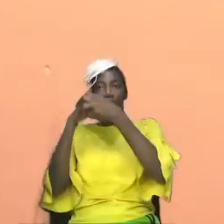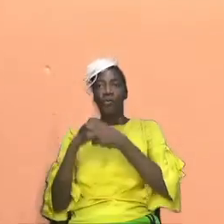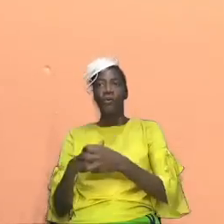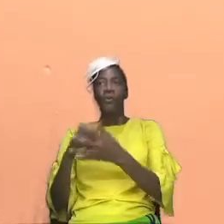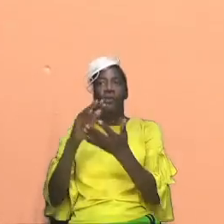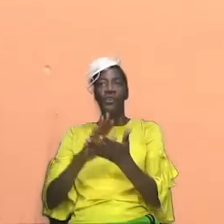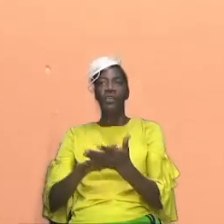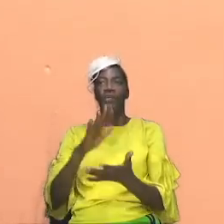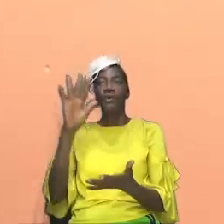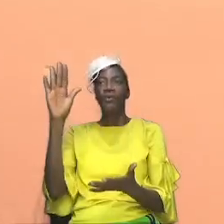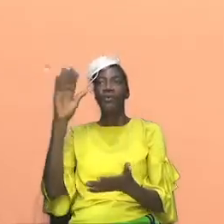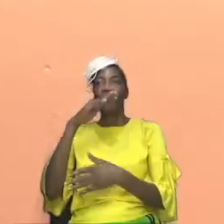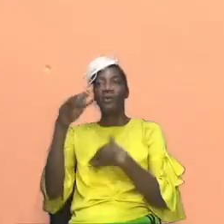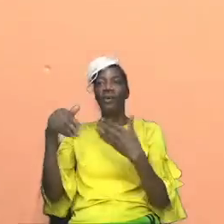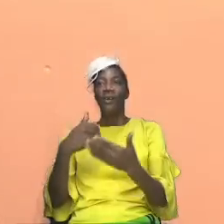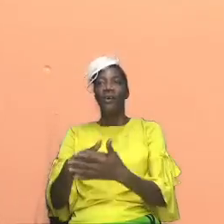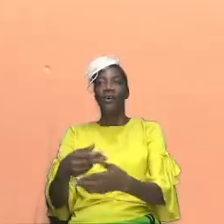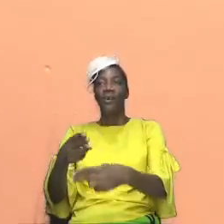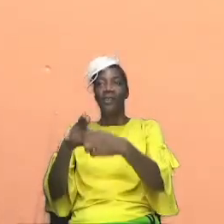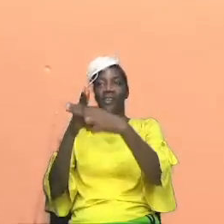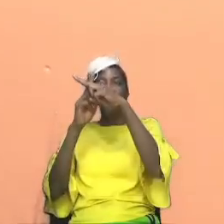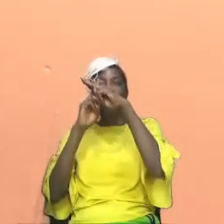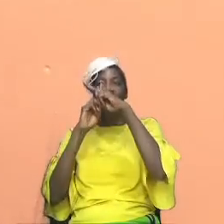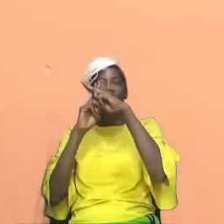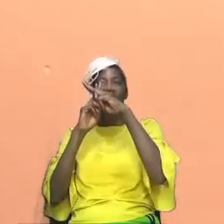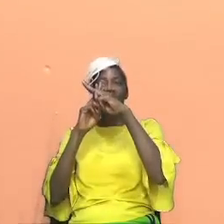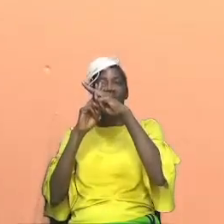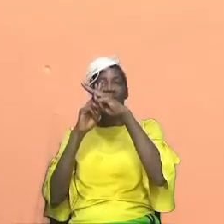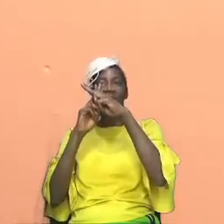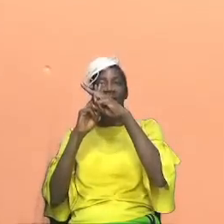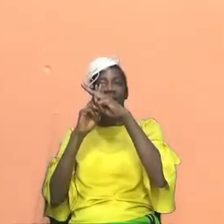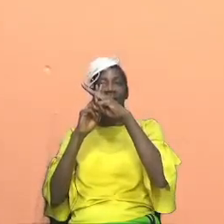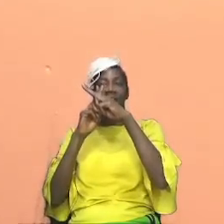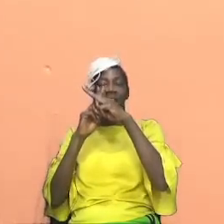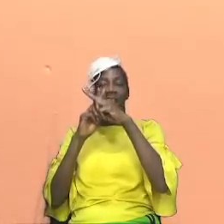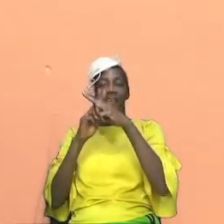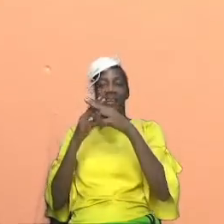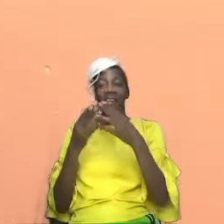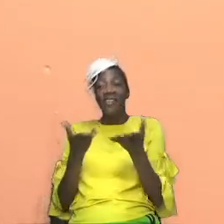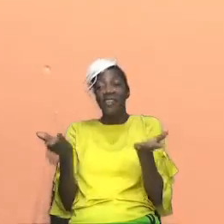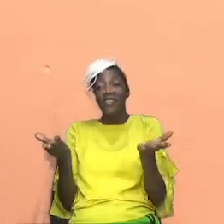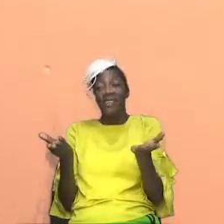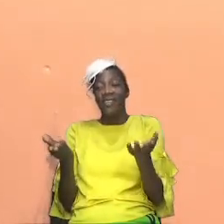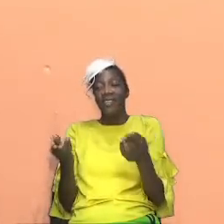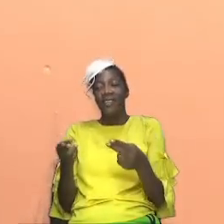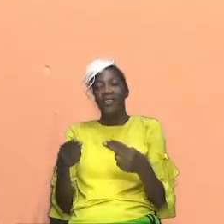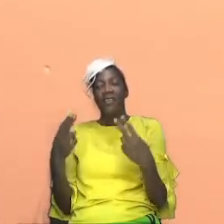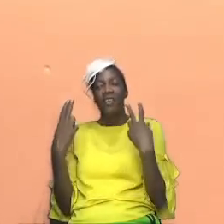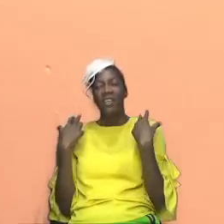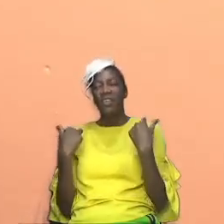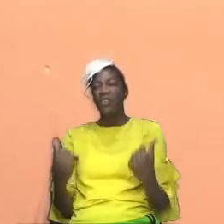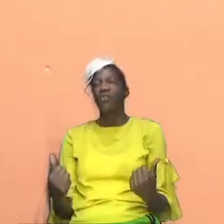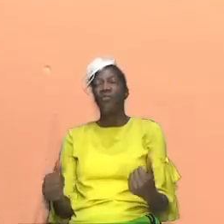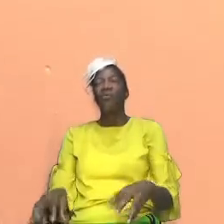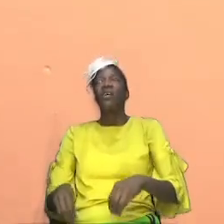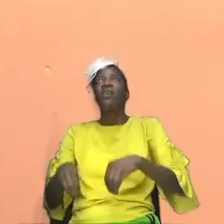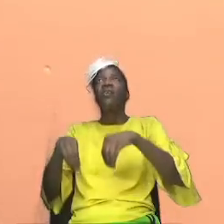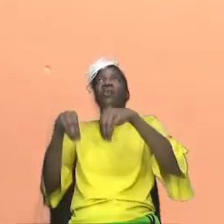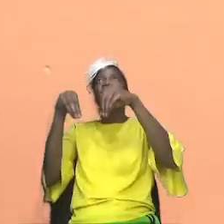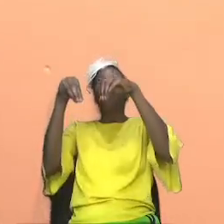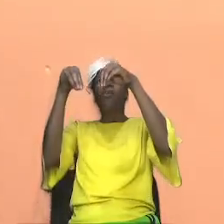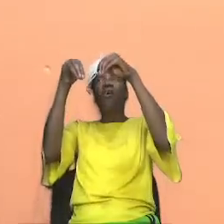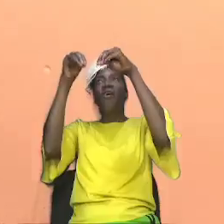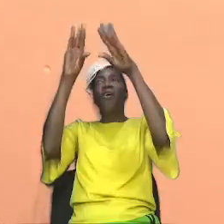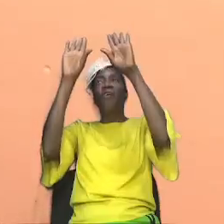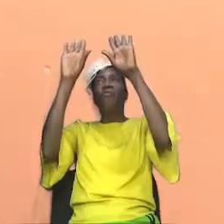glory, and all the honor that humankind can offer up. And so